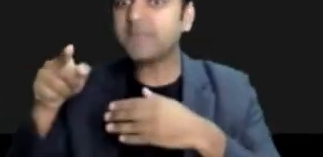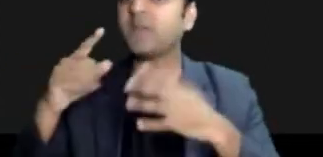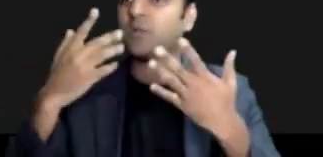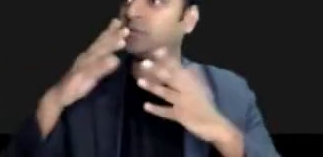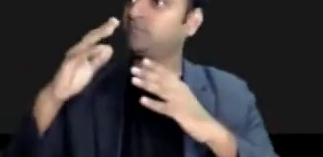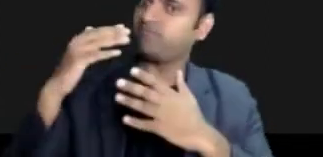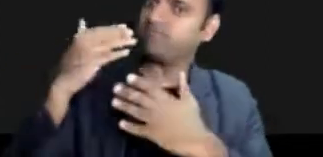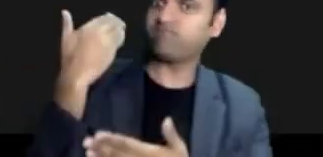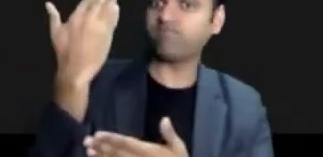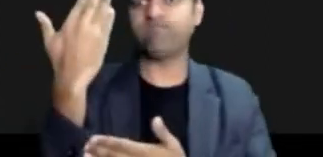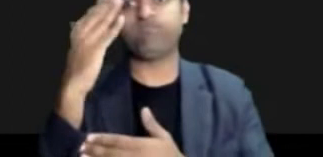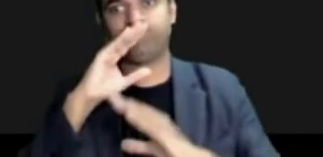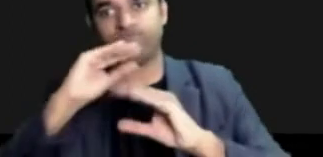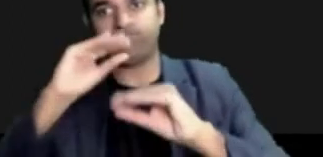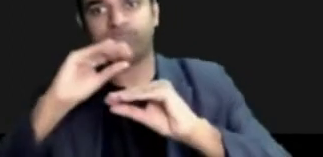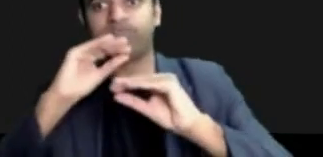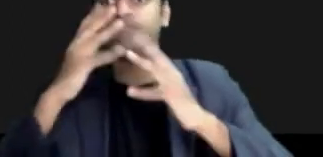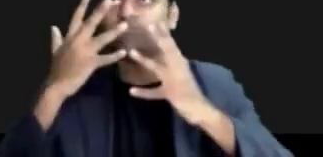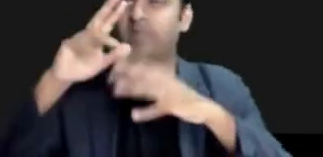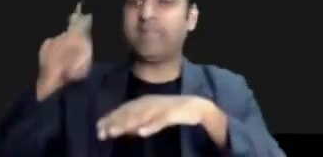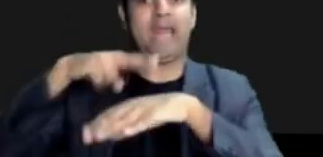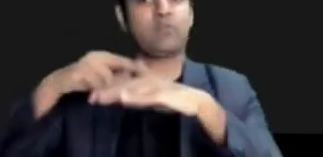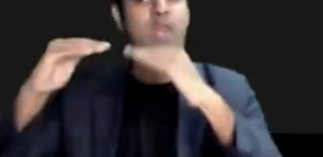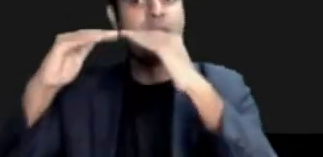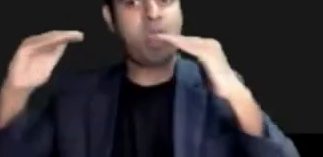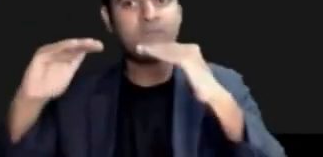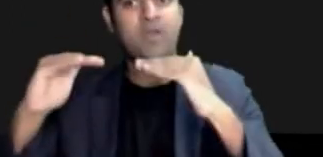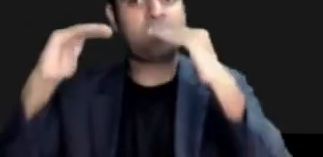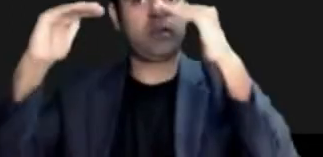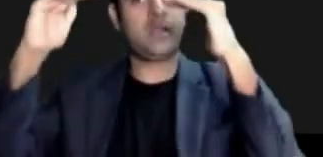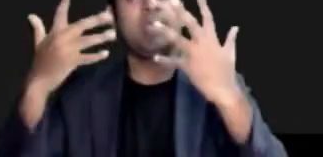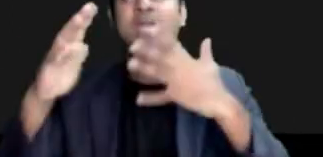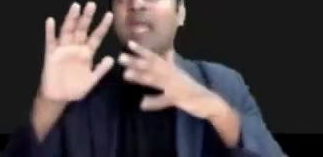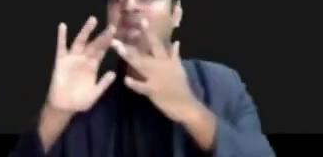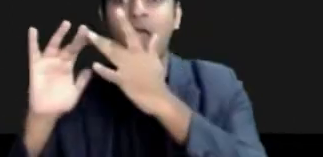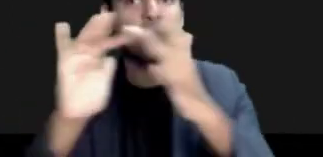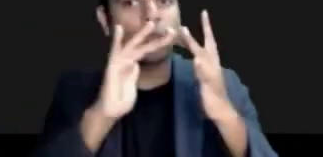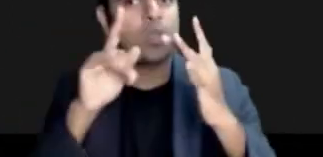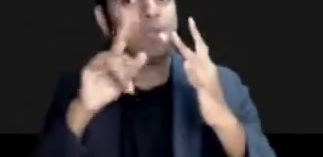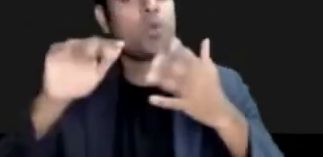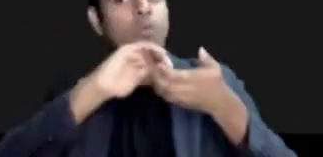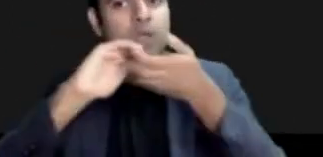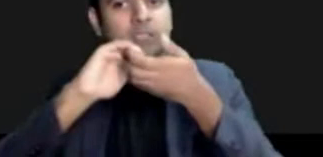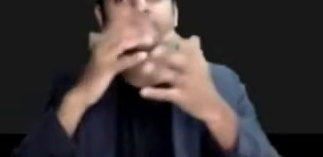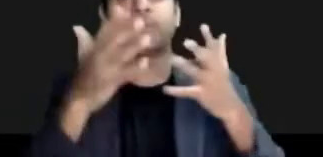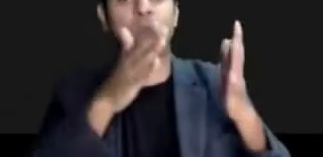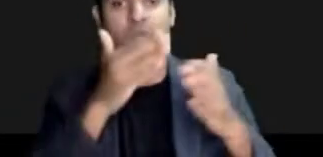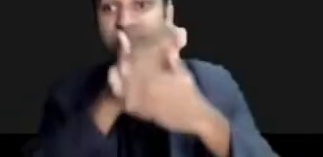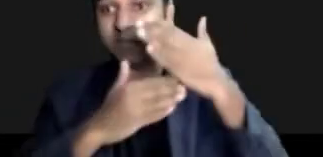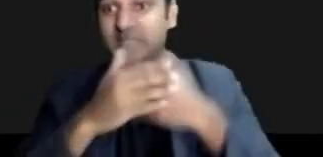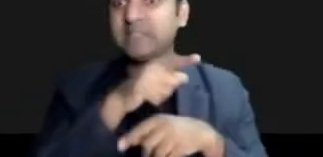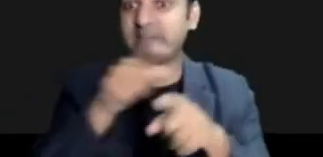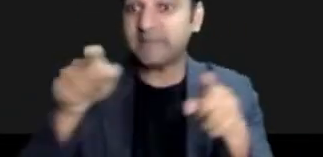of persons with disabilities, we've actually set up what we call a resource team that will do much